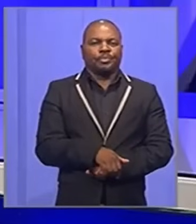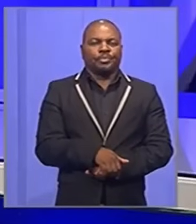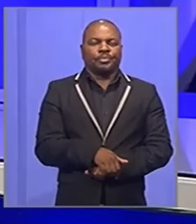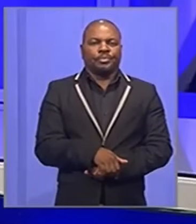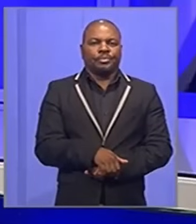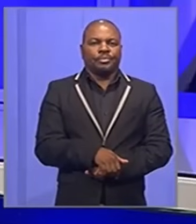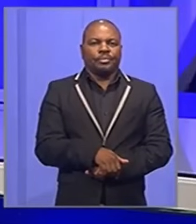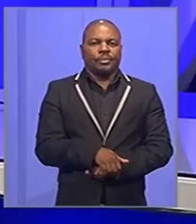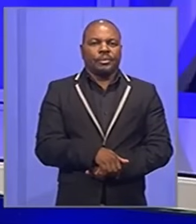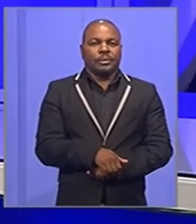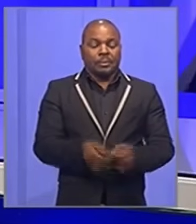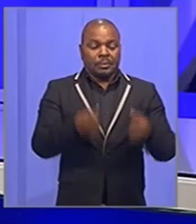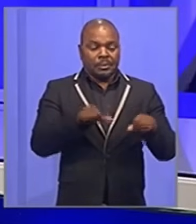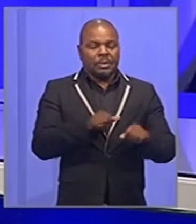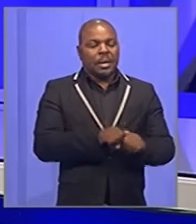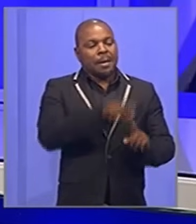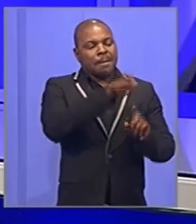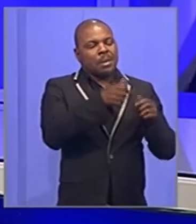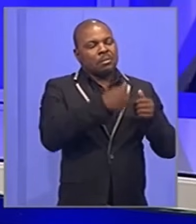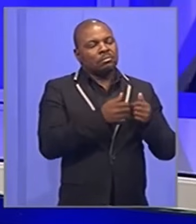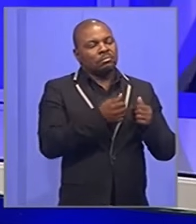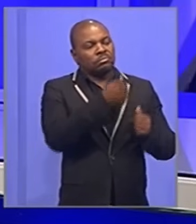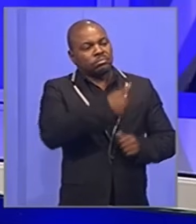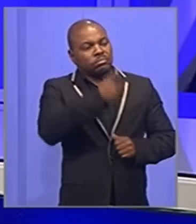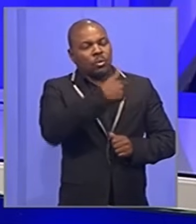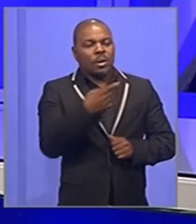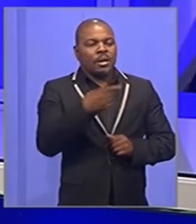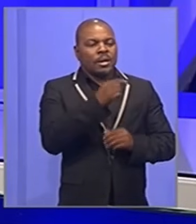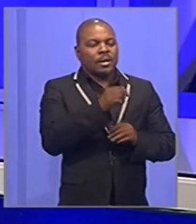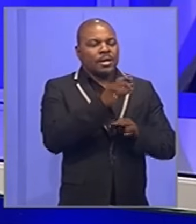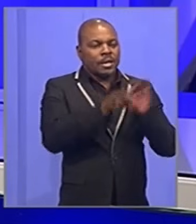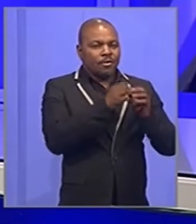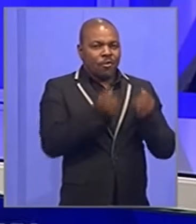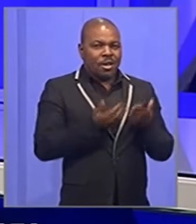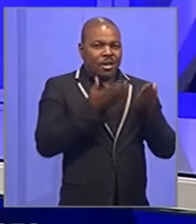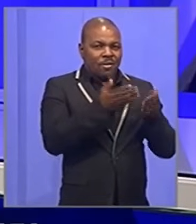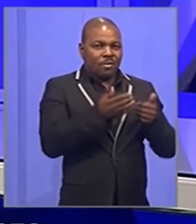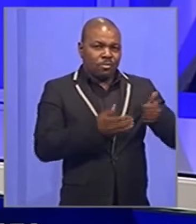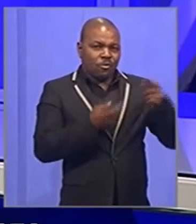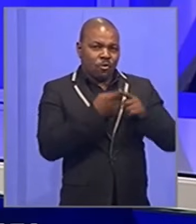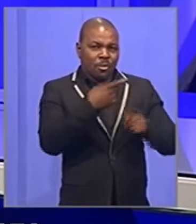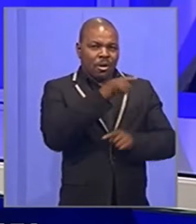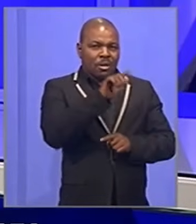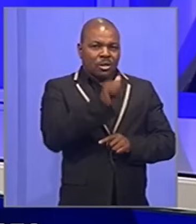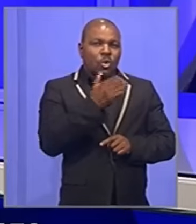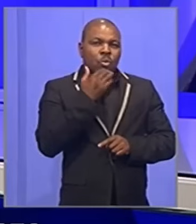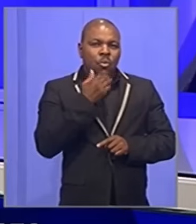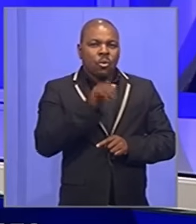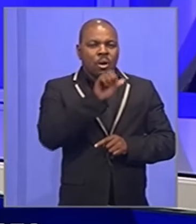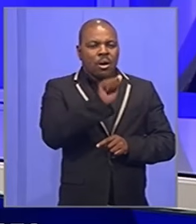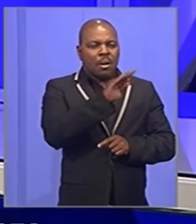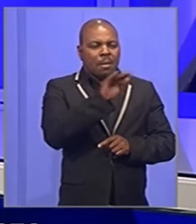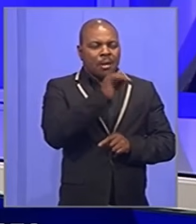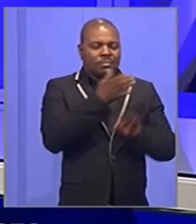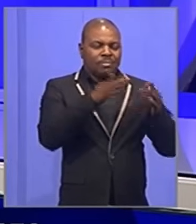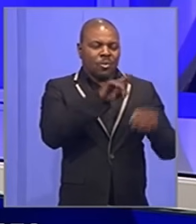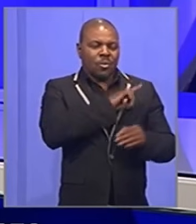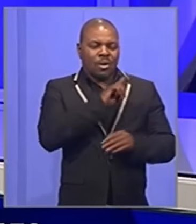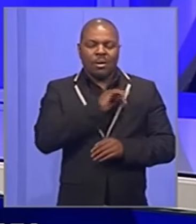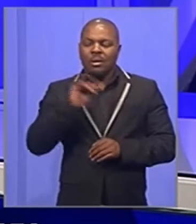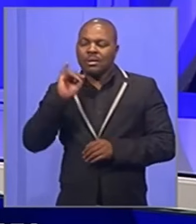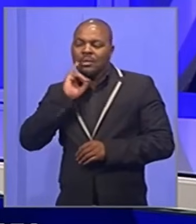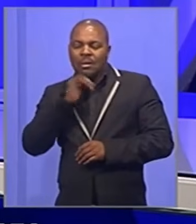Ho sa le jwalo motsamaisi ka sehlongwa Gift of the Givers Gaza Ahmed Abasi ibile phofu ntweng ya Israel le Hamas. Abasi o bolailwe